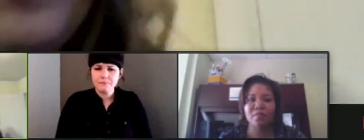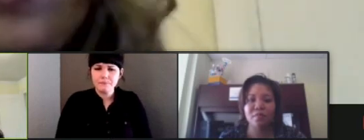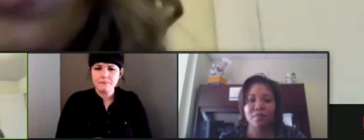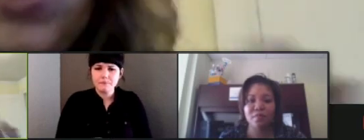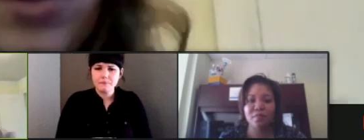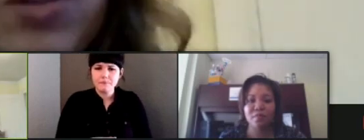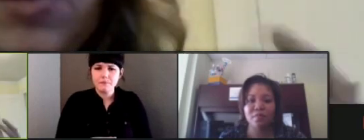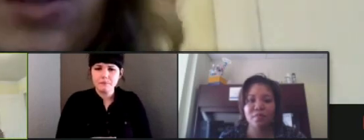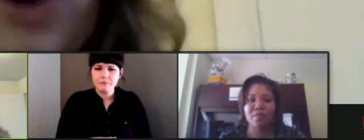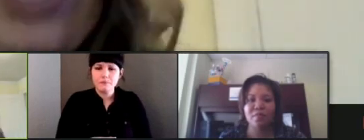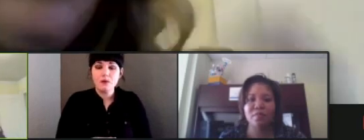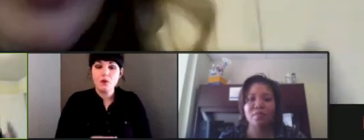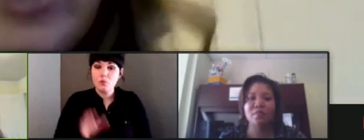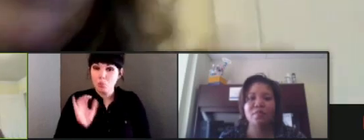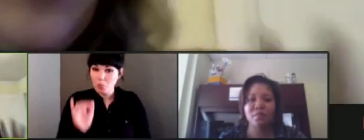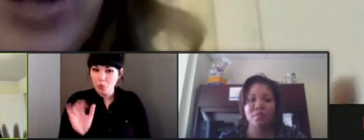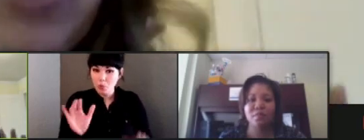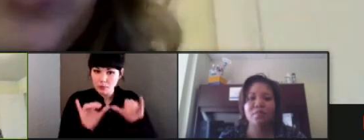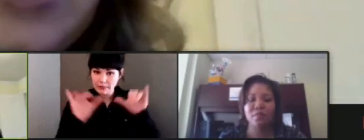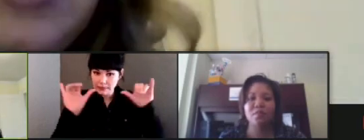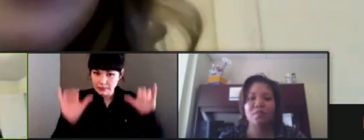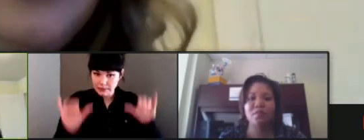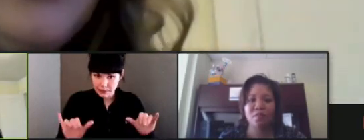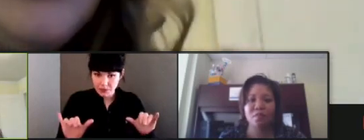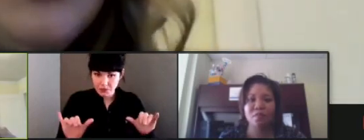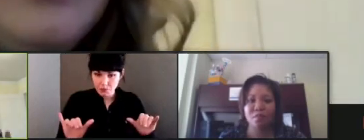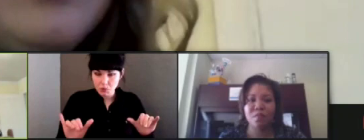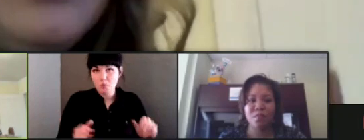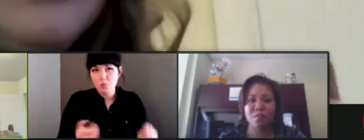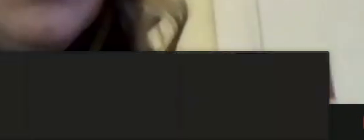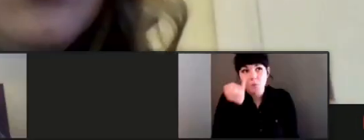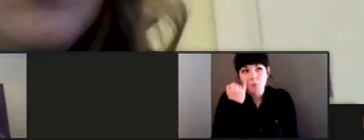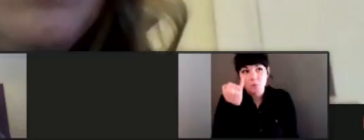you know, are not working for whatever reason,